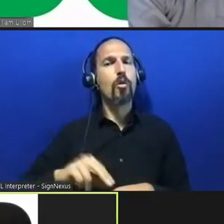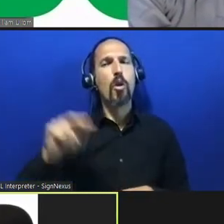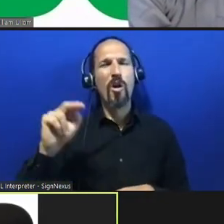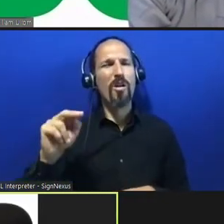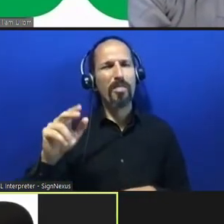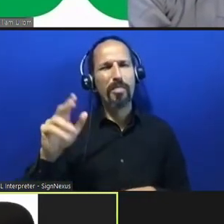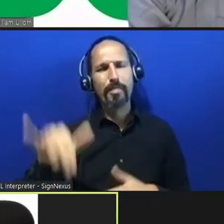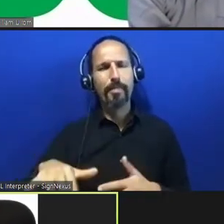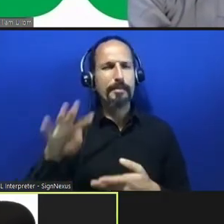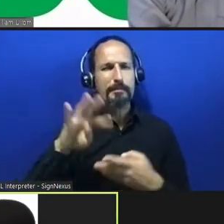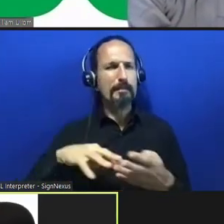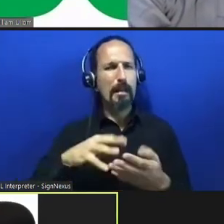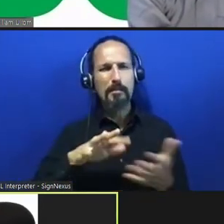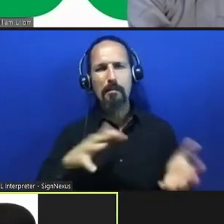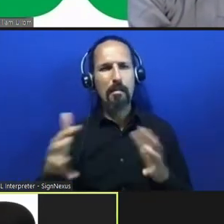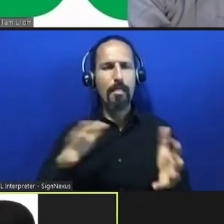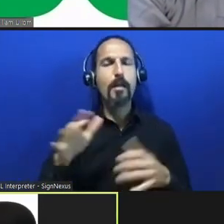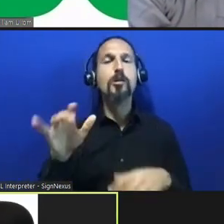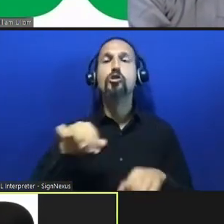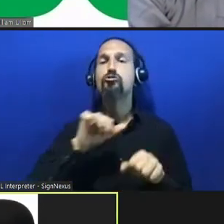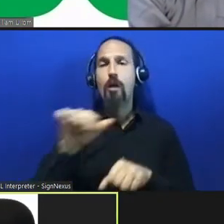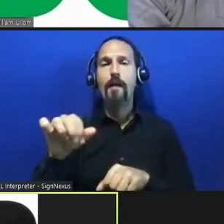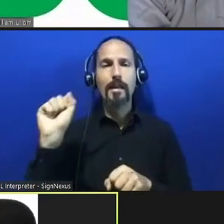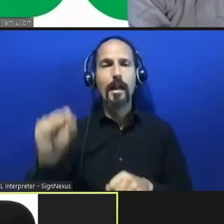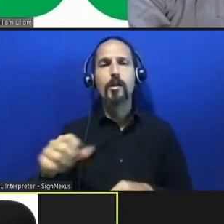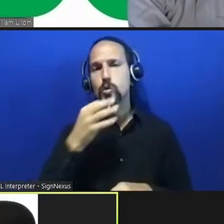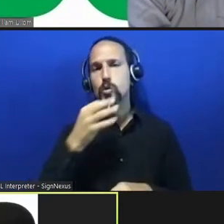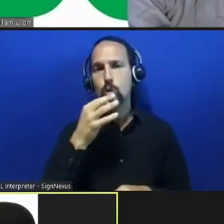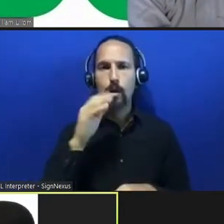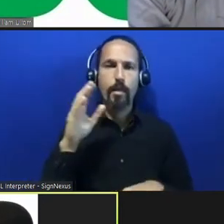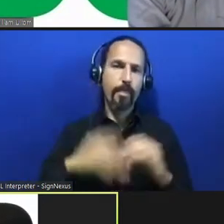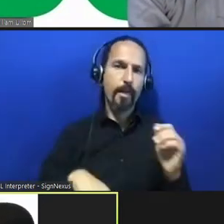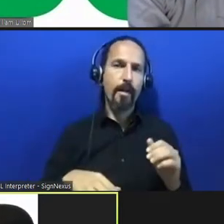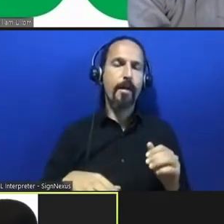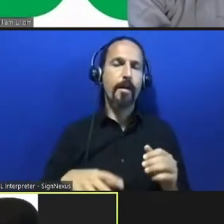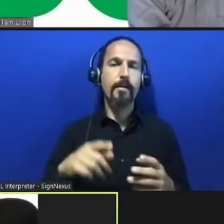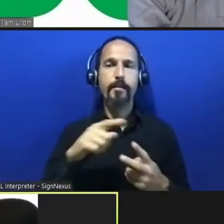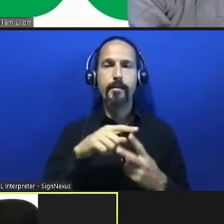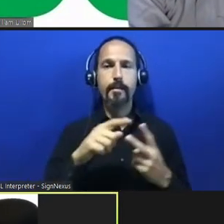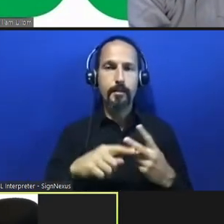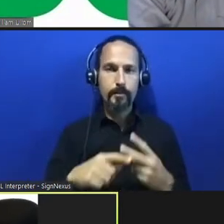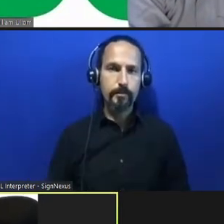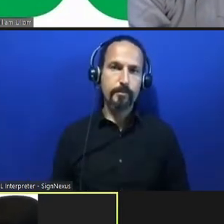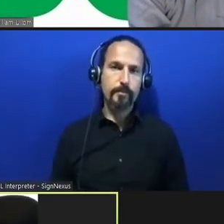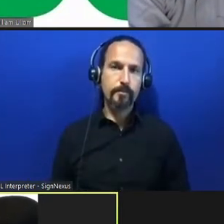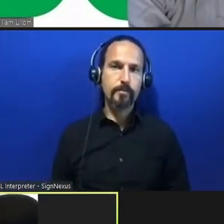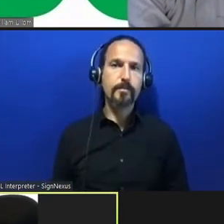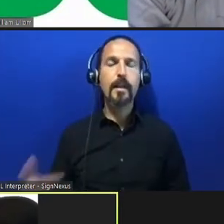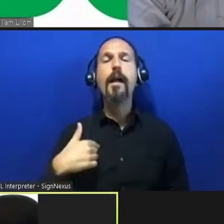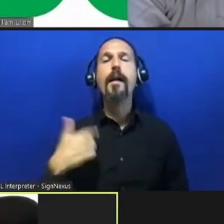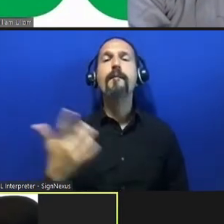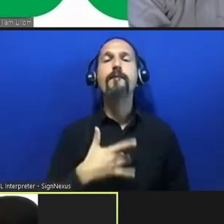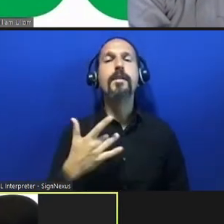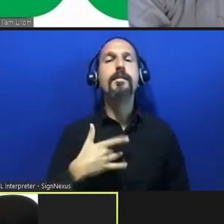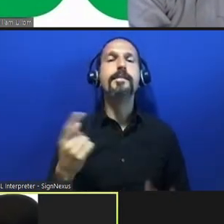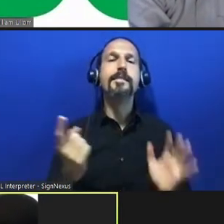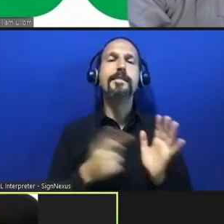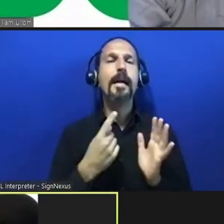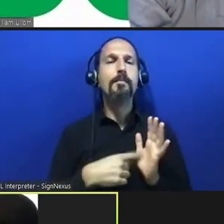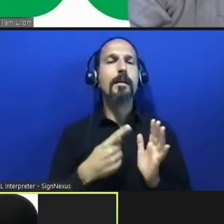to which driving will get me there sooner as opposed to taking either of those I feel like sometimes